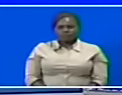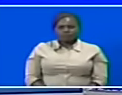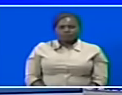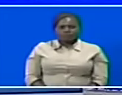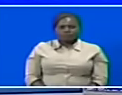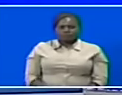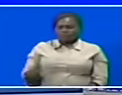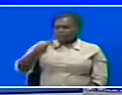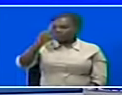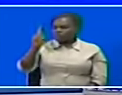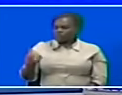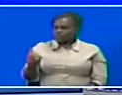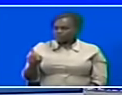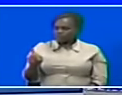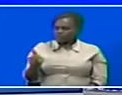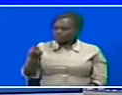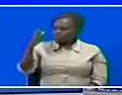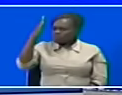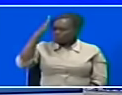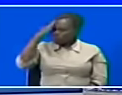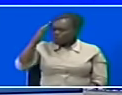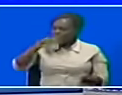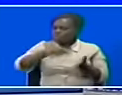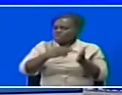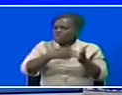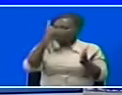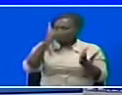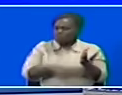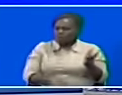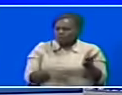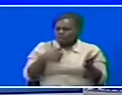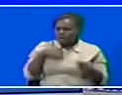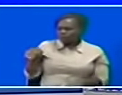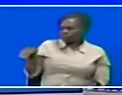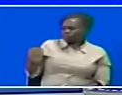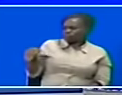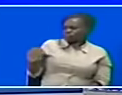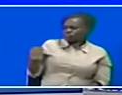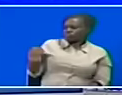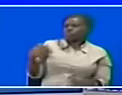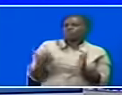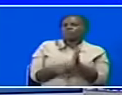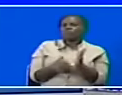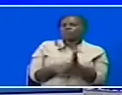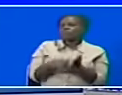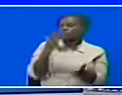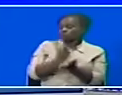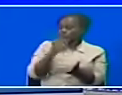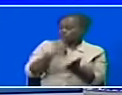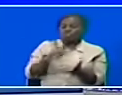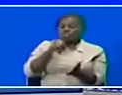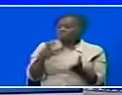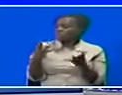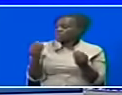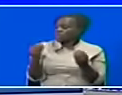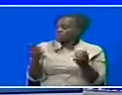All right, here's a question for you now. Do you know what it means to have the autism spectrum disorder? The truth is, not many people